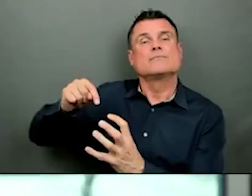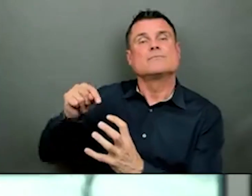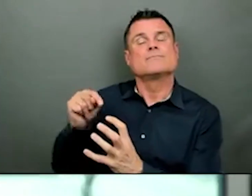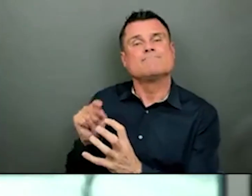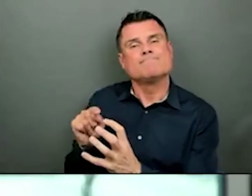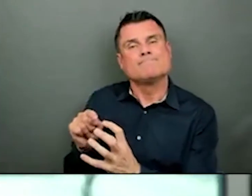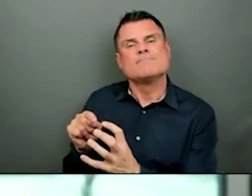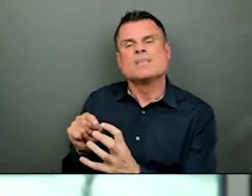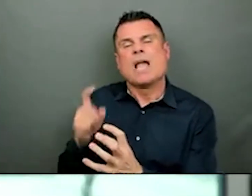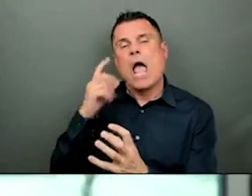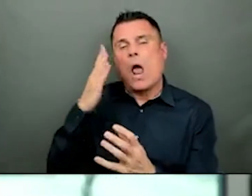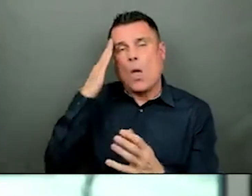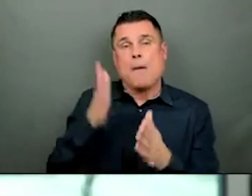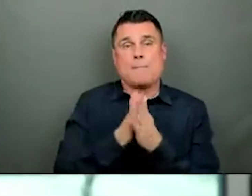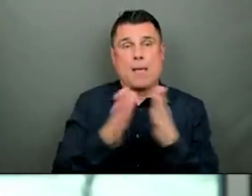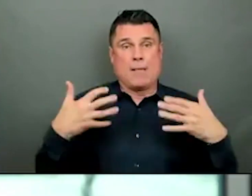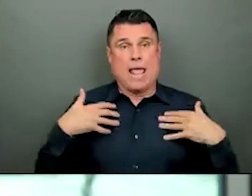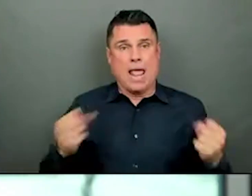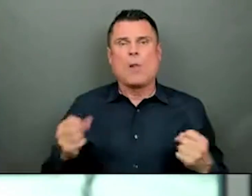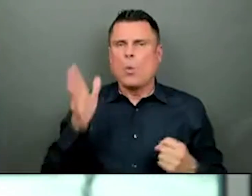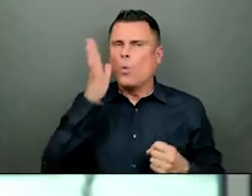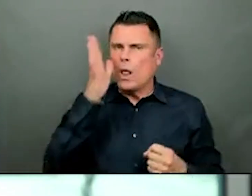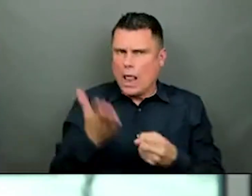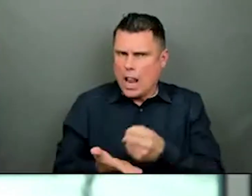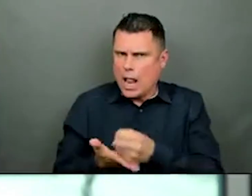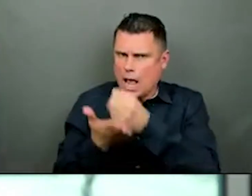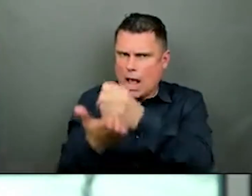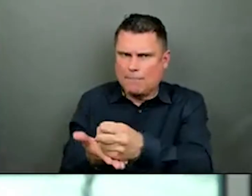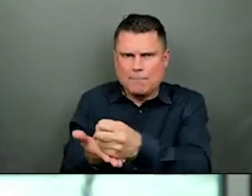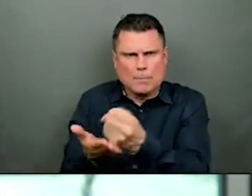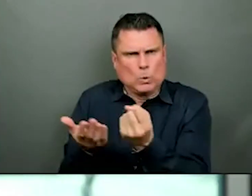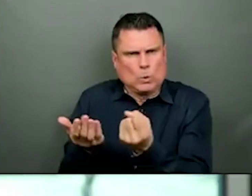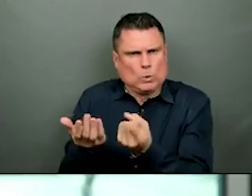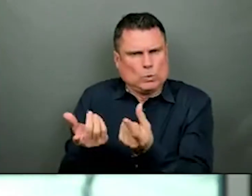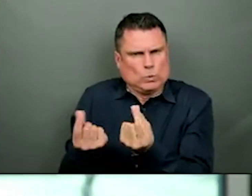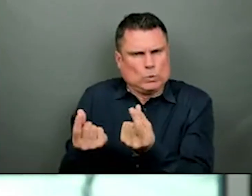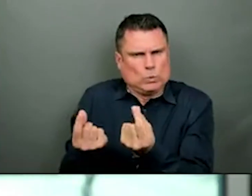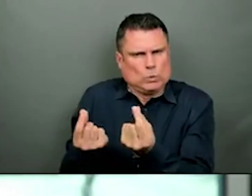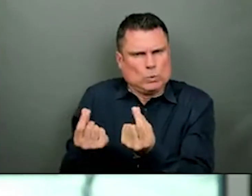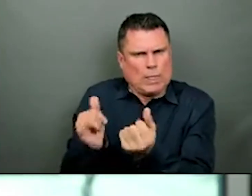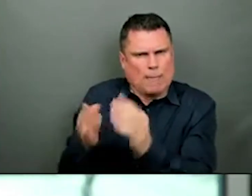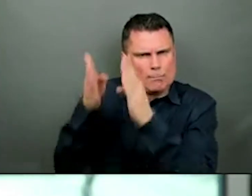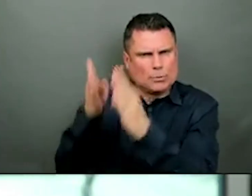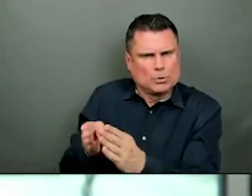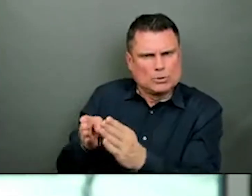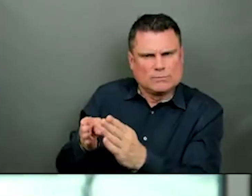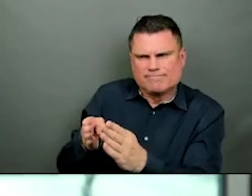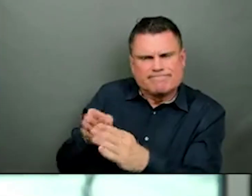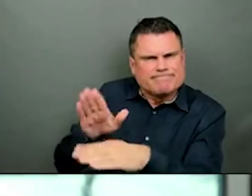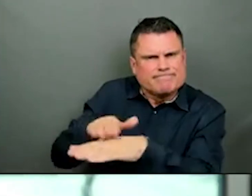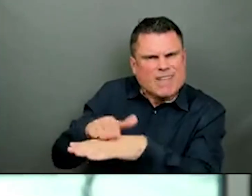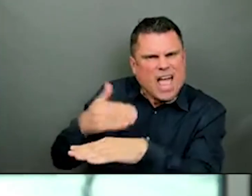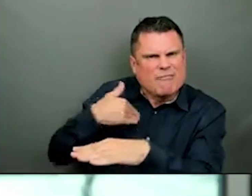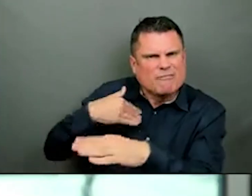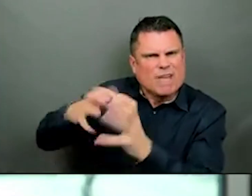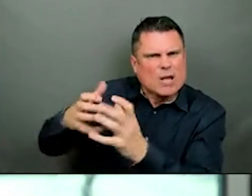local contact tracing team on an individual basis. Marcella, do you have a